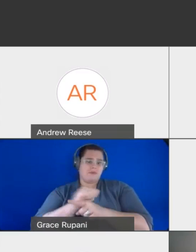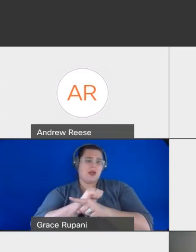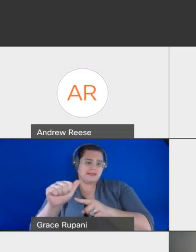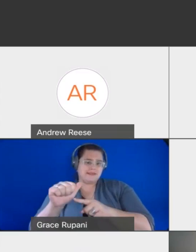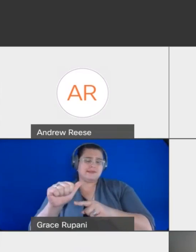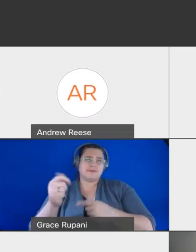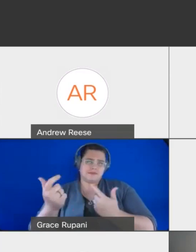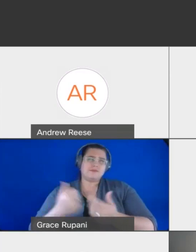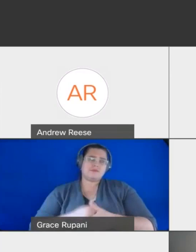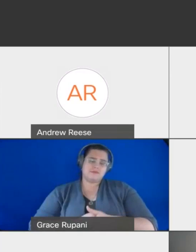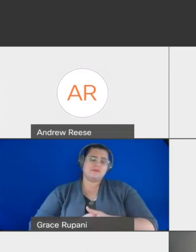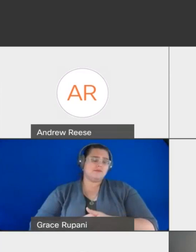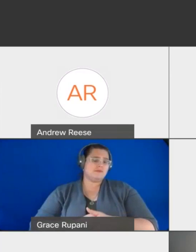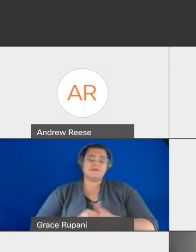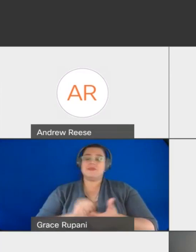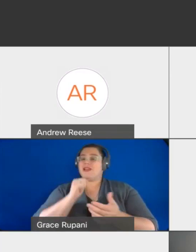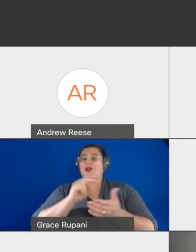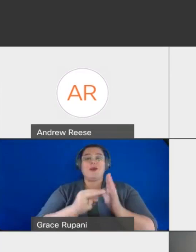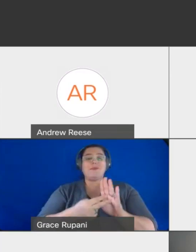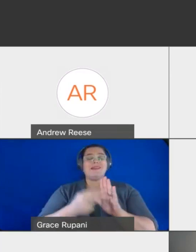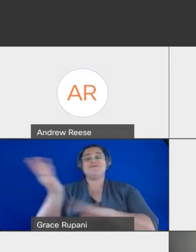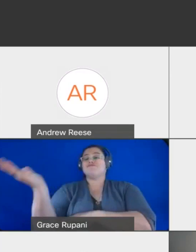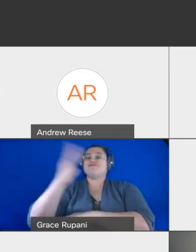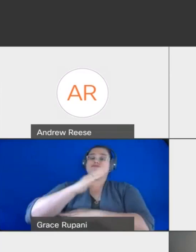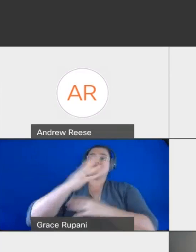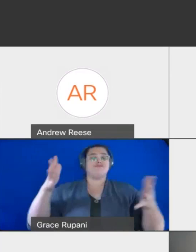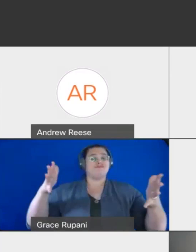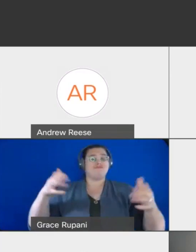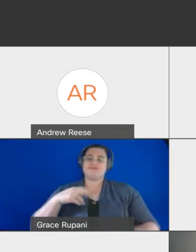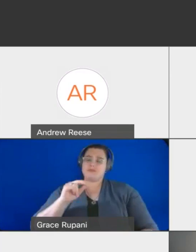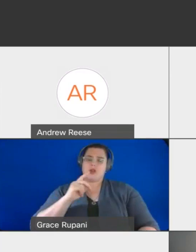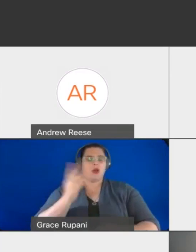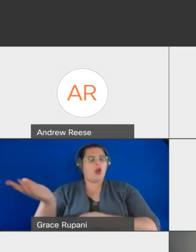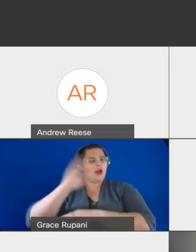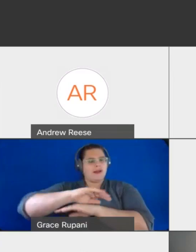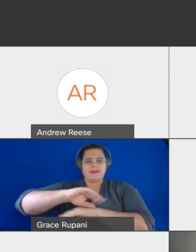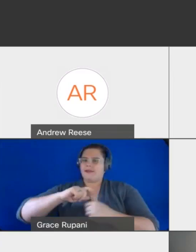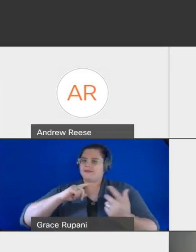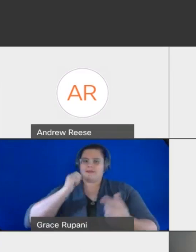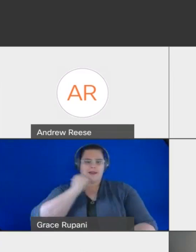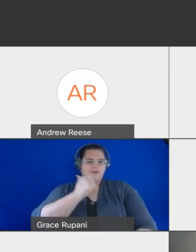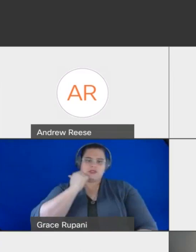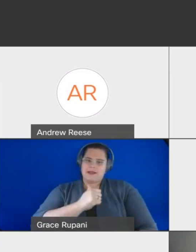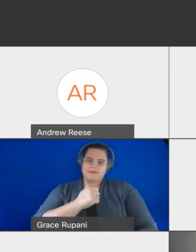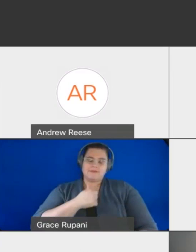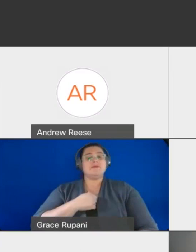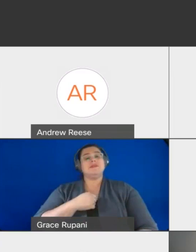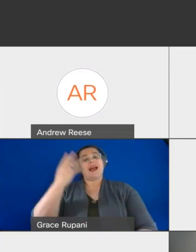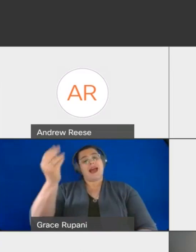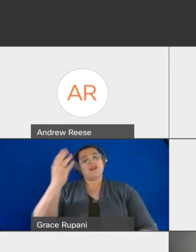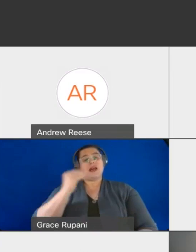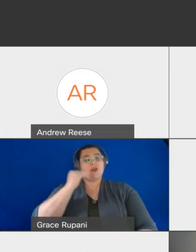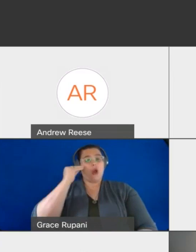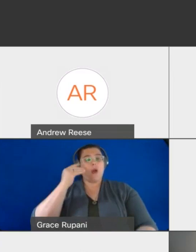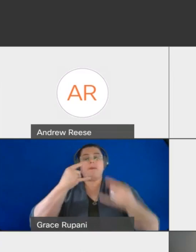all day, every day. Outside of our home, we need to have a mask on. We need to continue